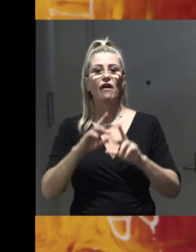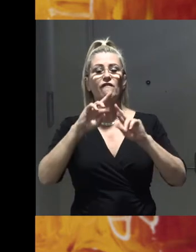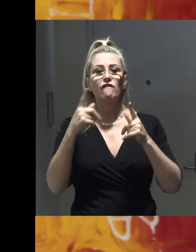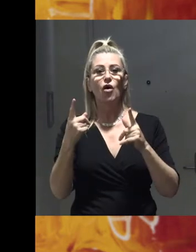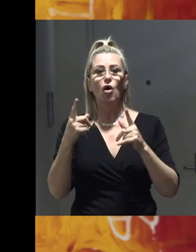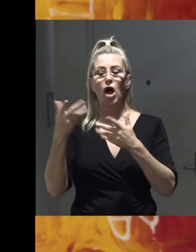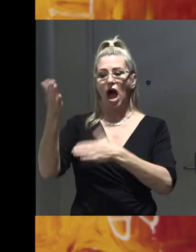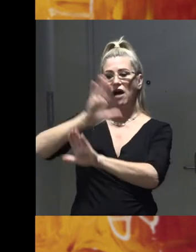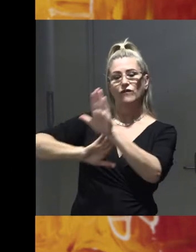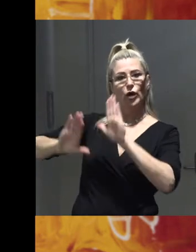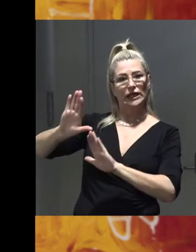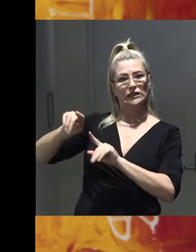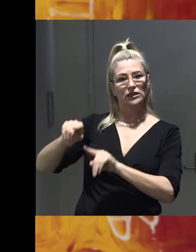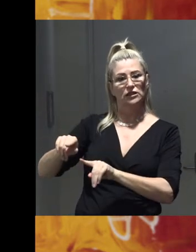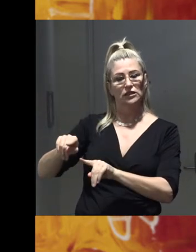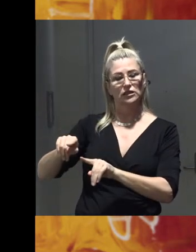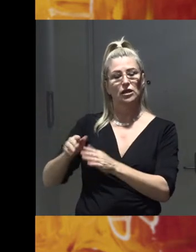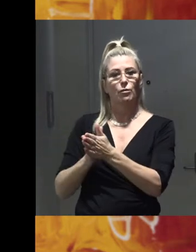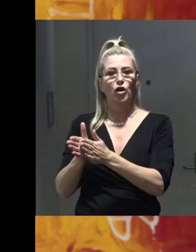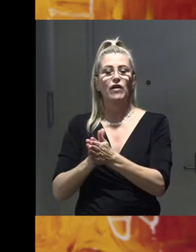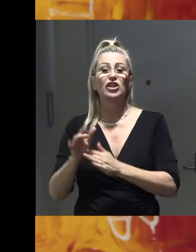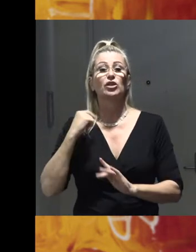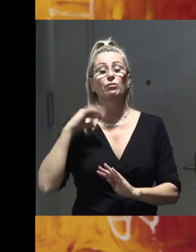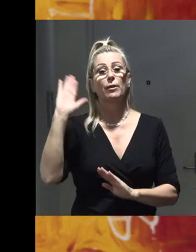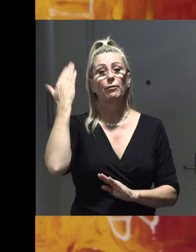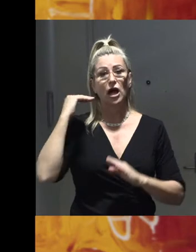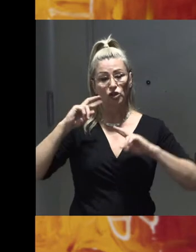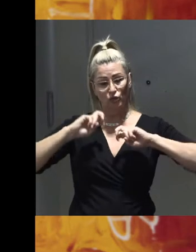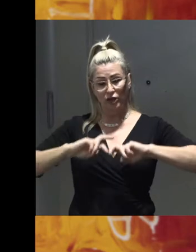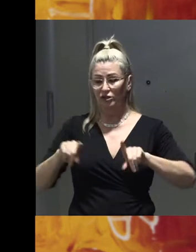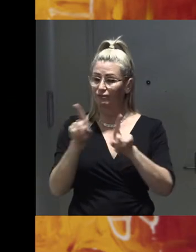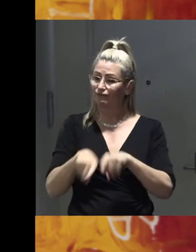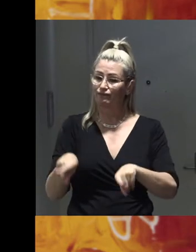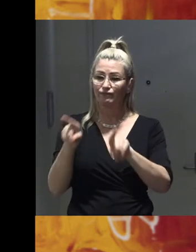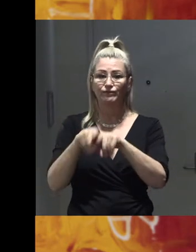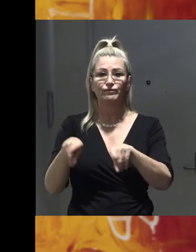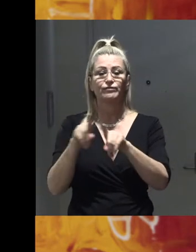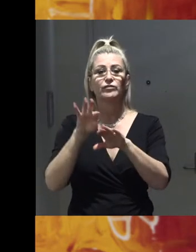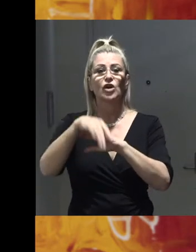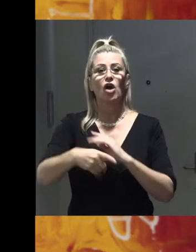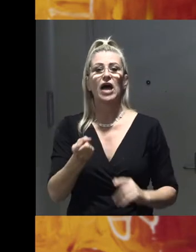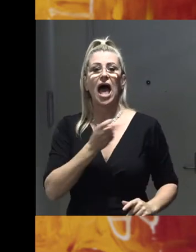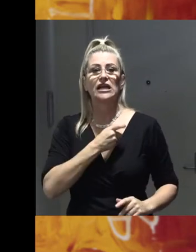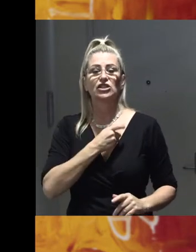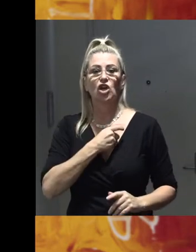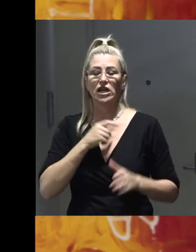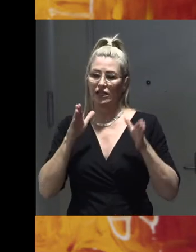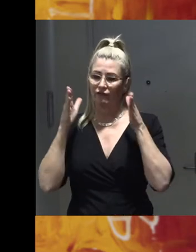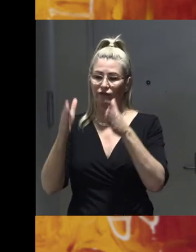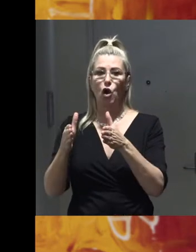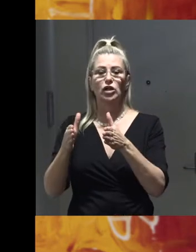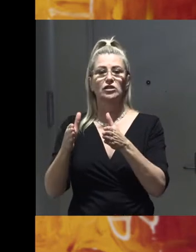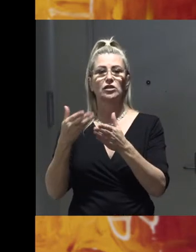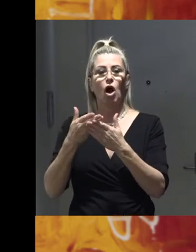avoidance, my past research has consistently characterised by anxiety by an increased focus on